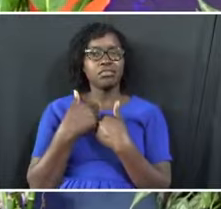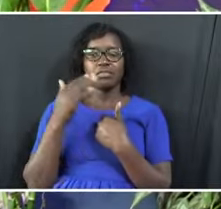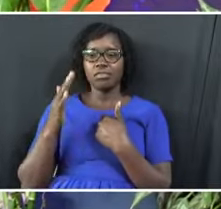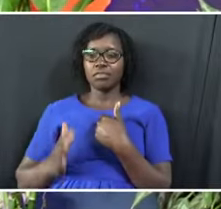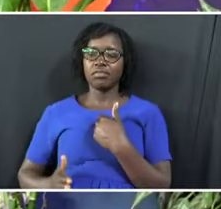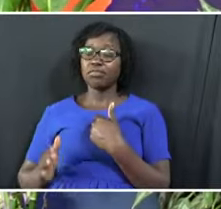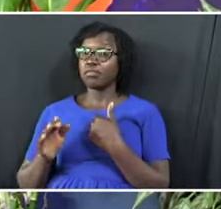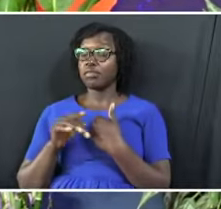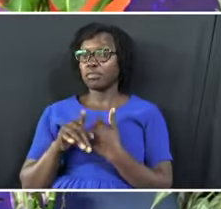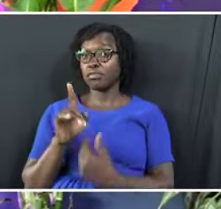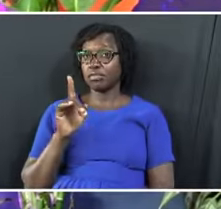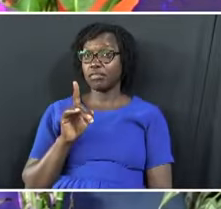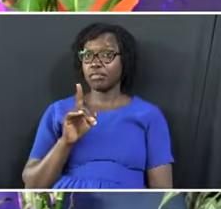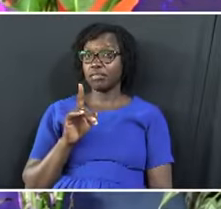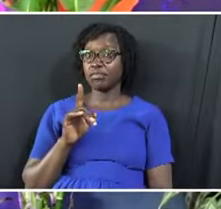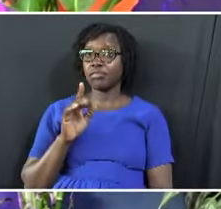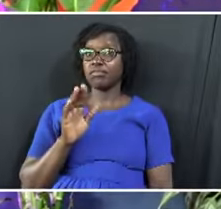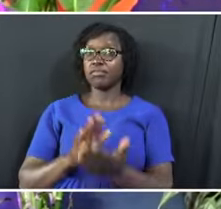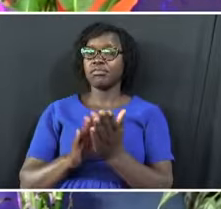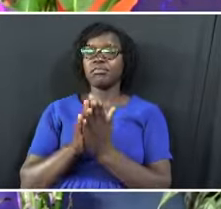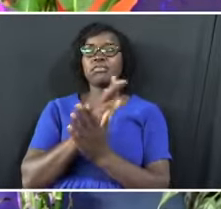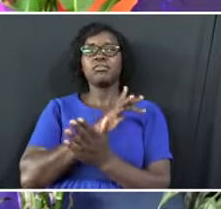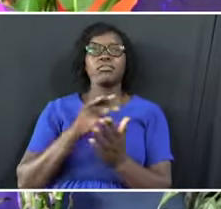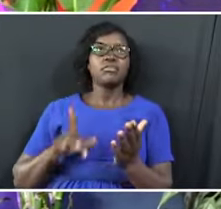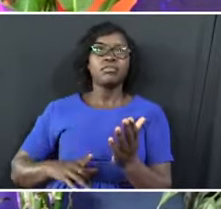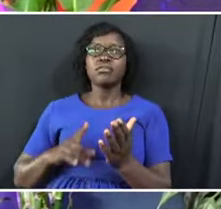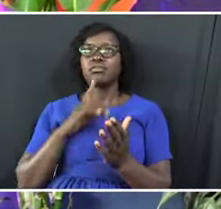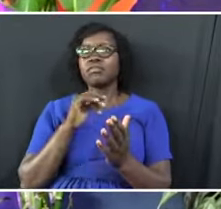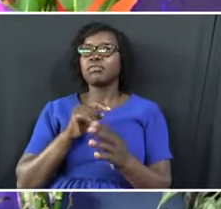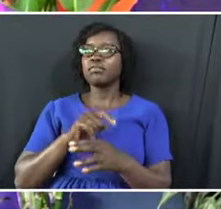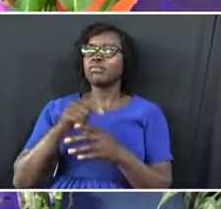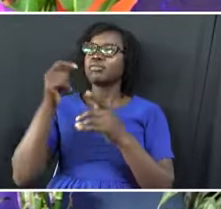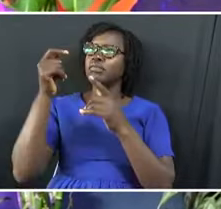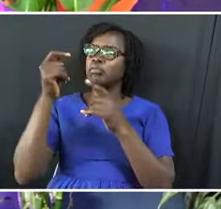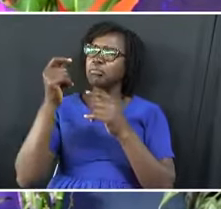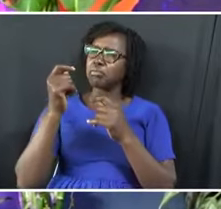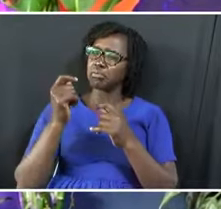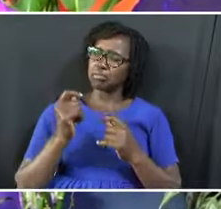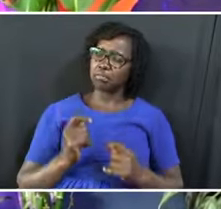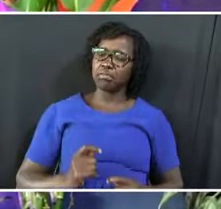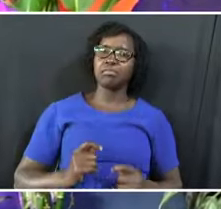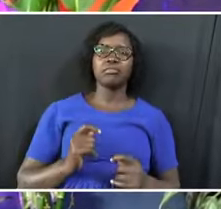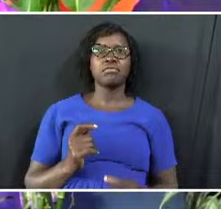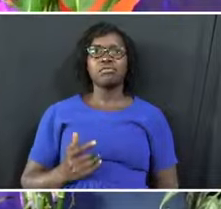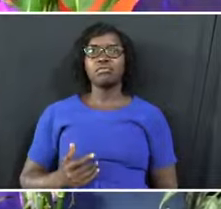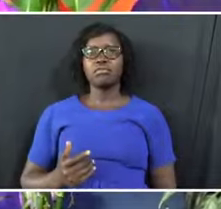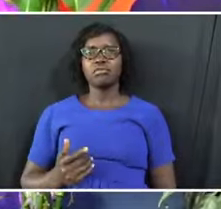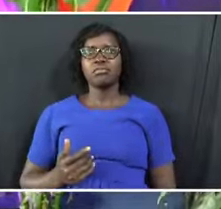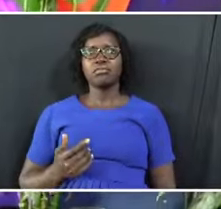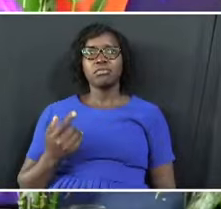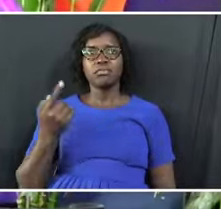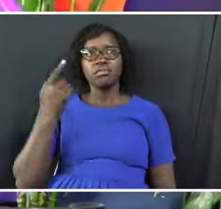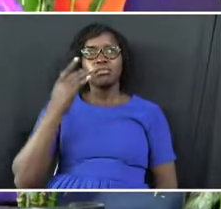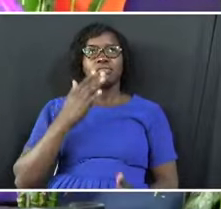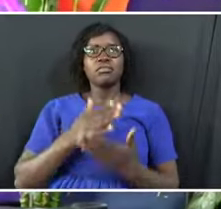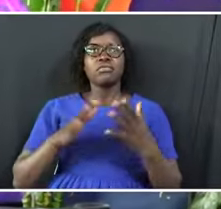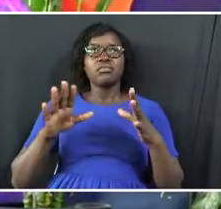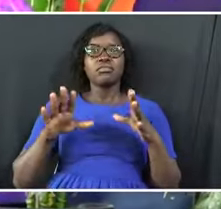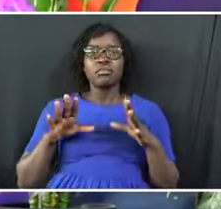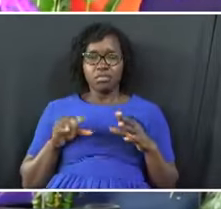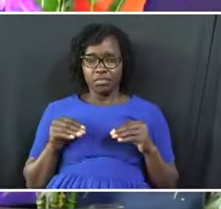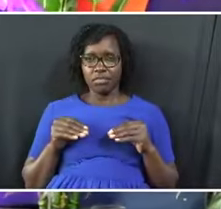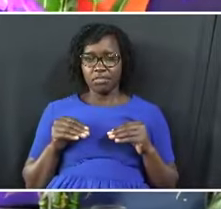Cain. Praise the Lord. So when we pull others down for the sake of